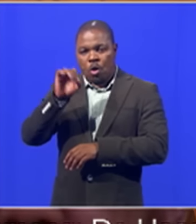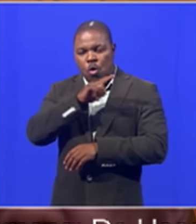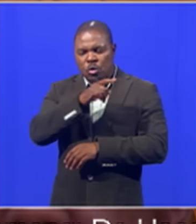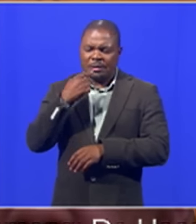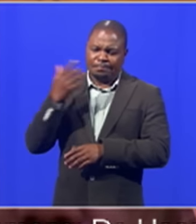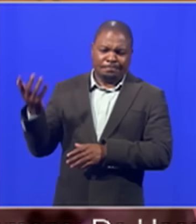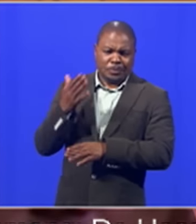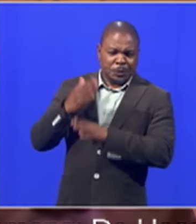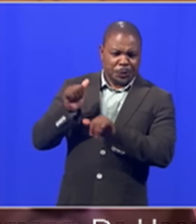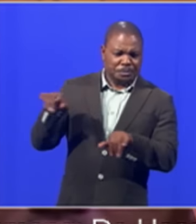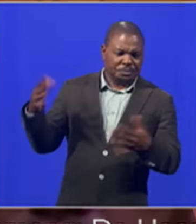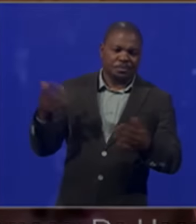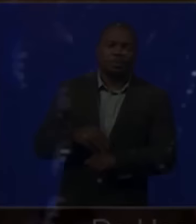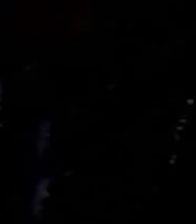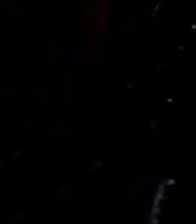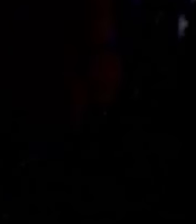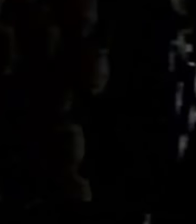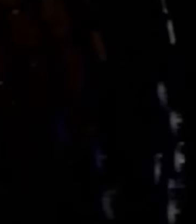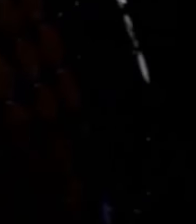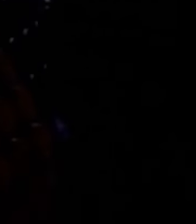tswelela.